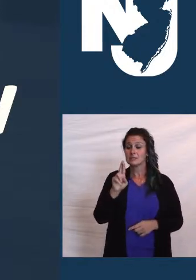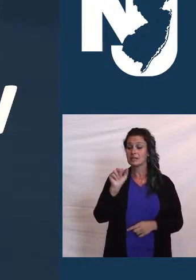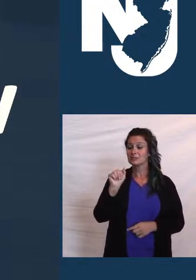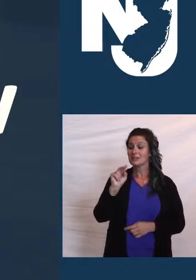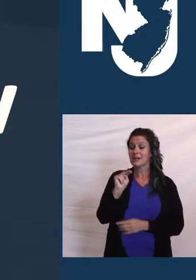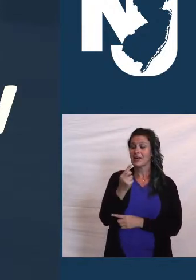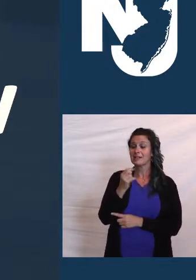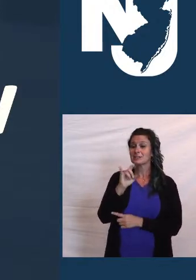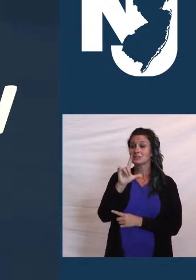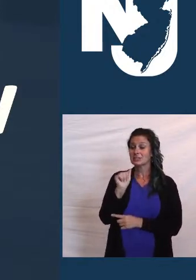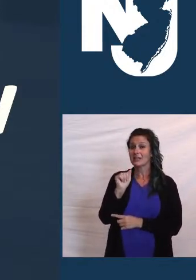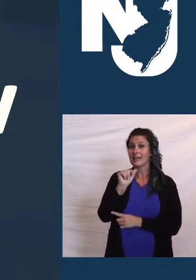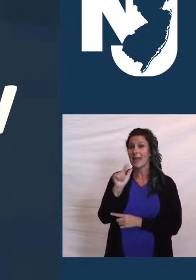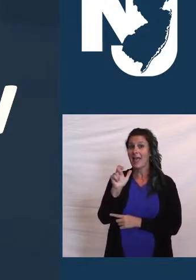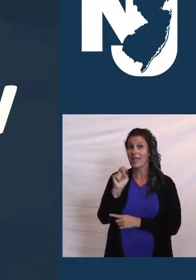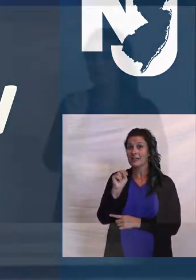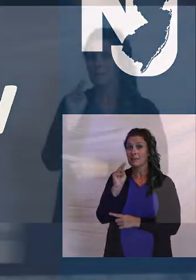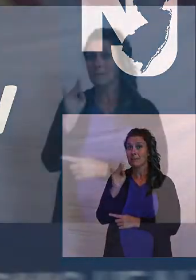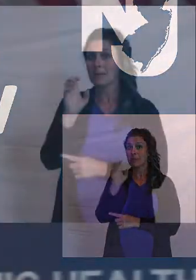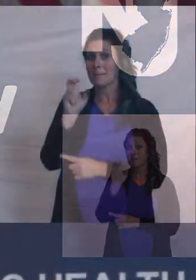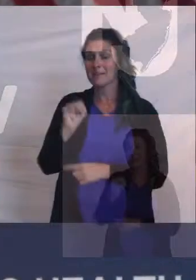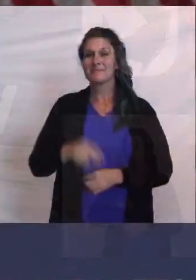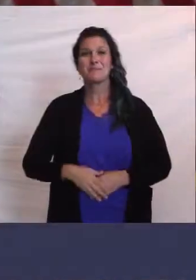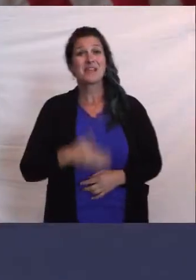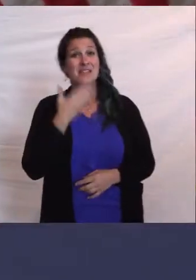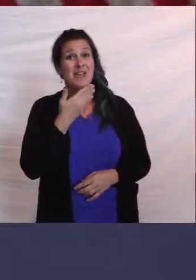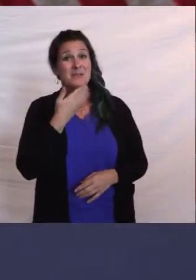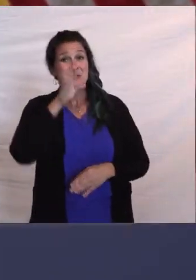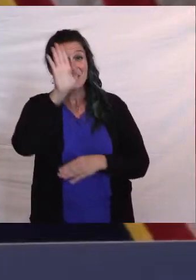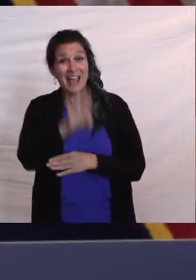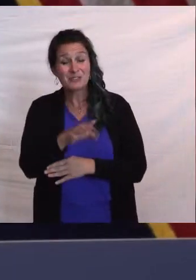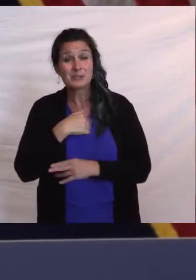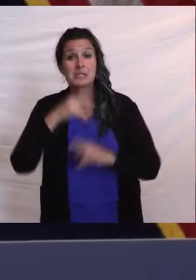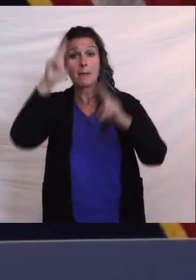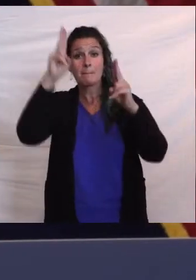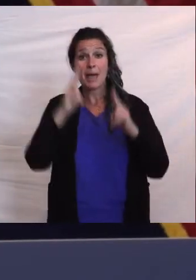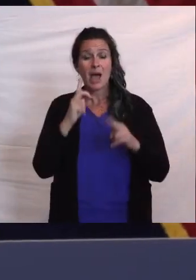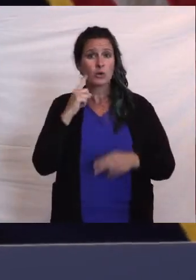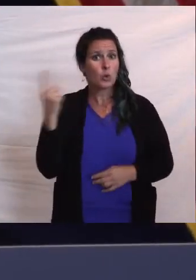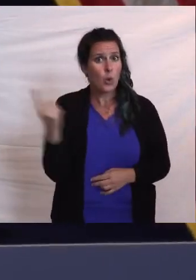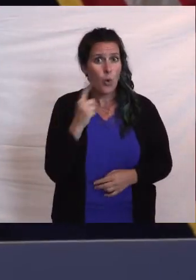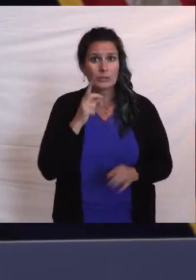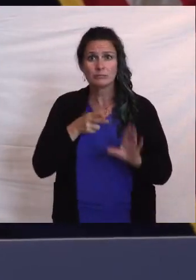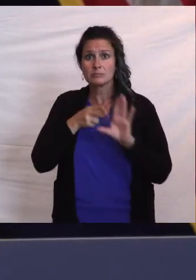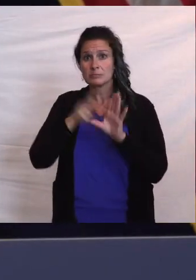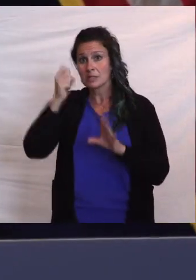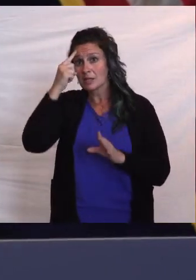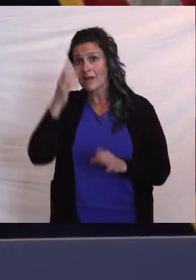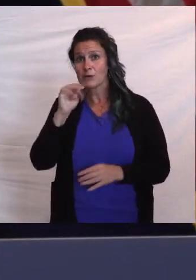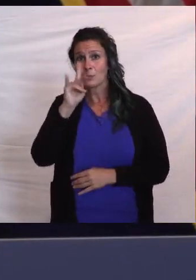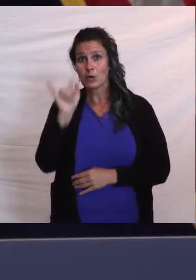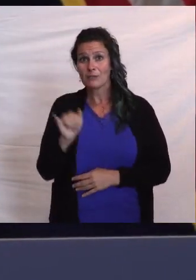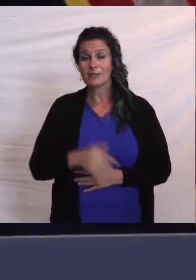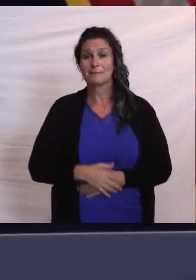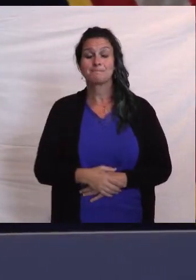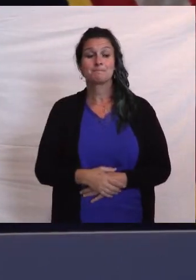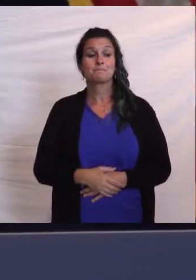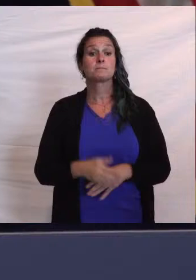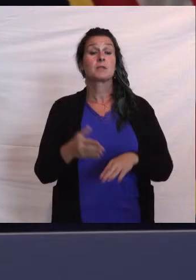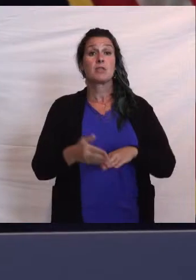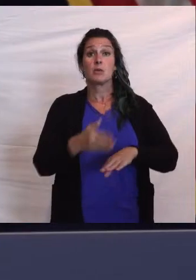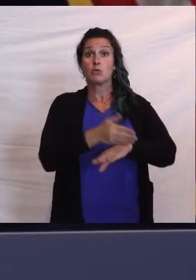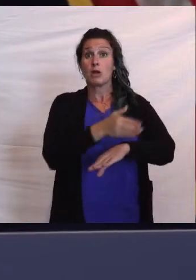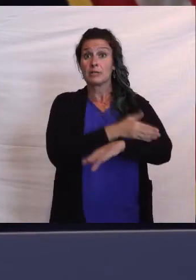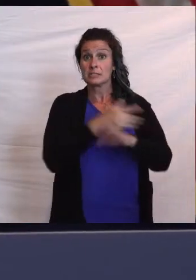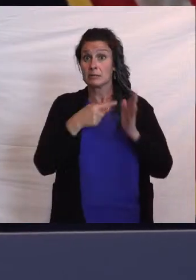Angelica Allen McMillan. Thank you. Good afternoon. It is an honor, as always, to join you, Governor Murphy. The progress I am